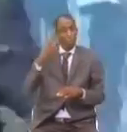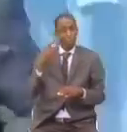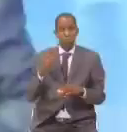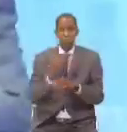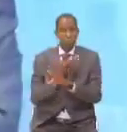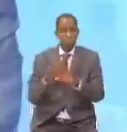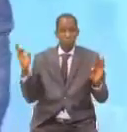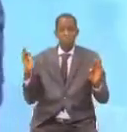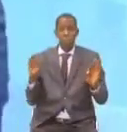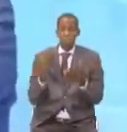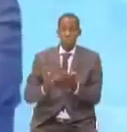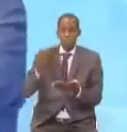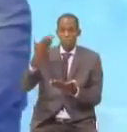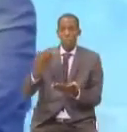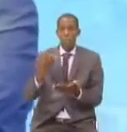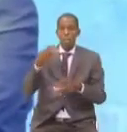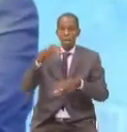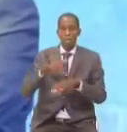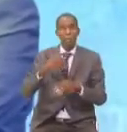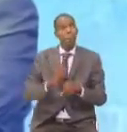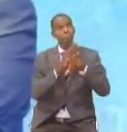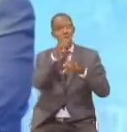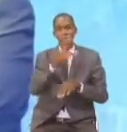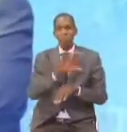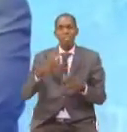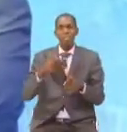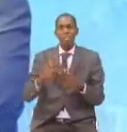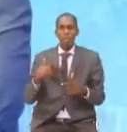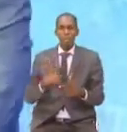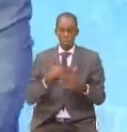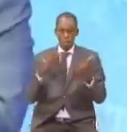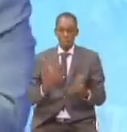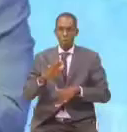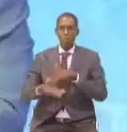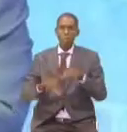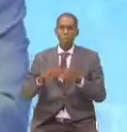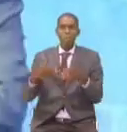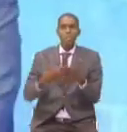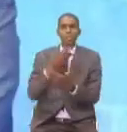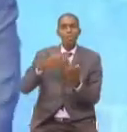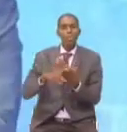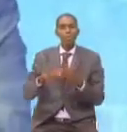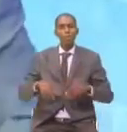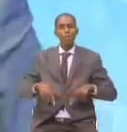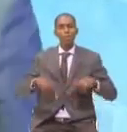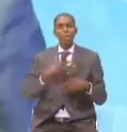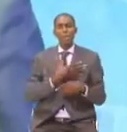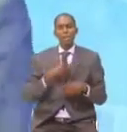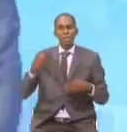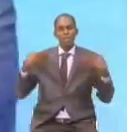from Calvary, then we now walk in the newness of life, and the angels will keep